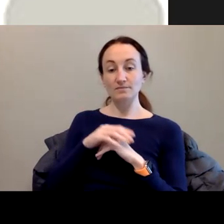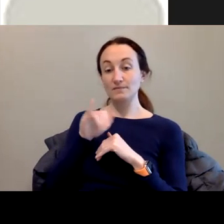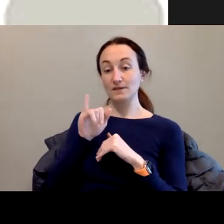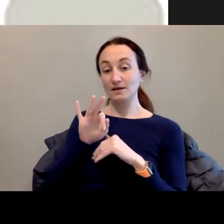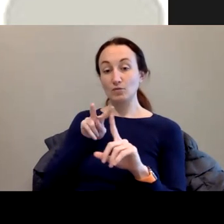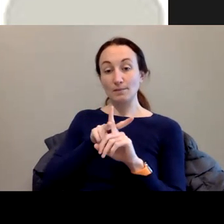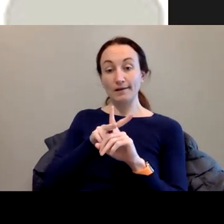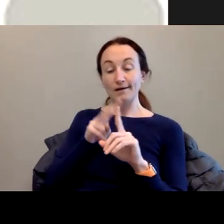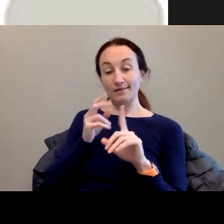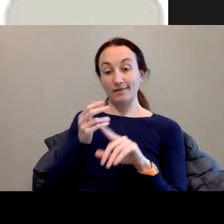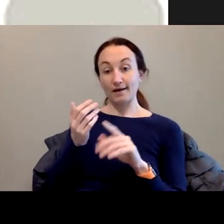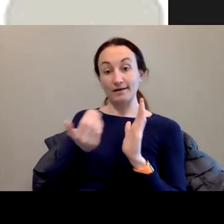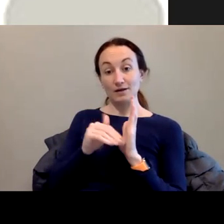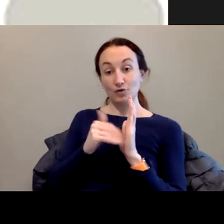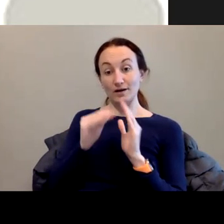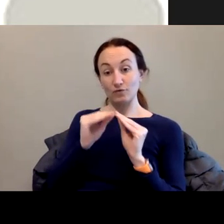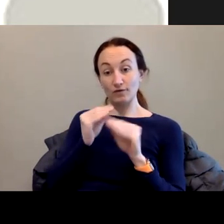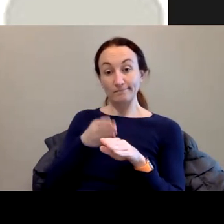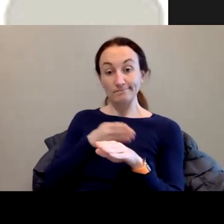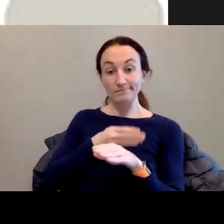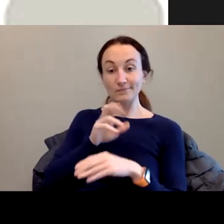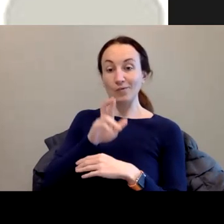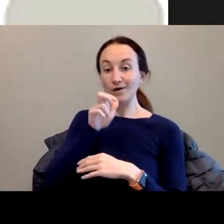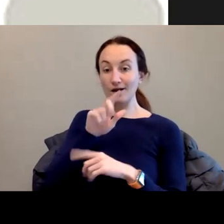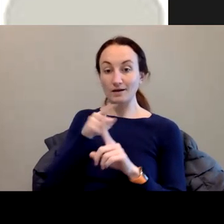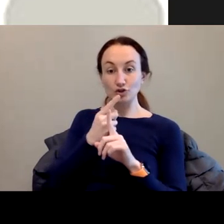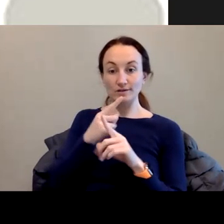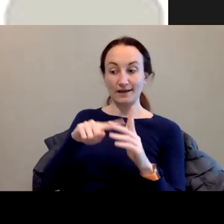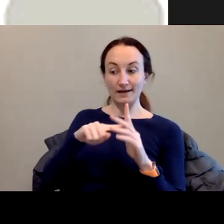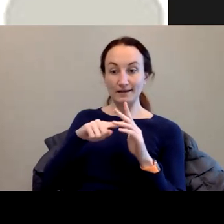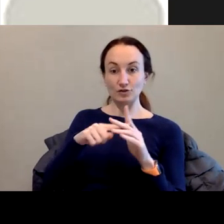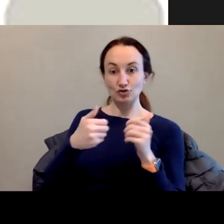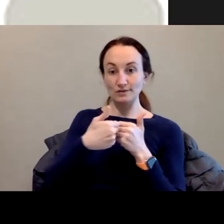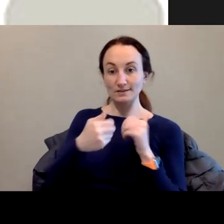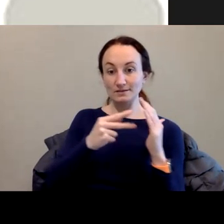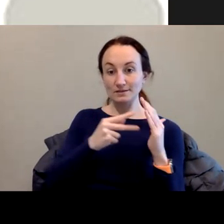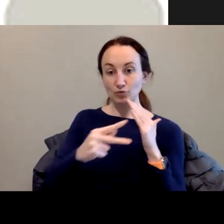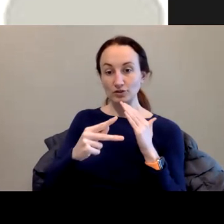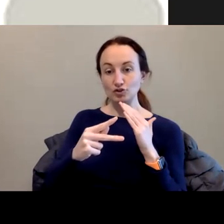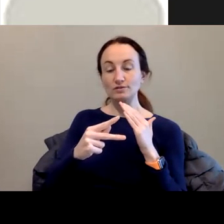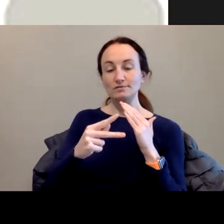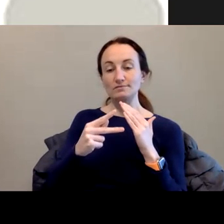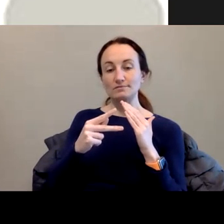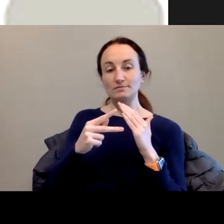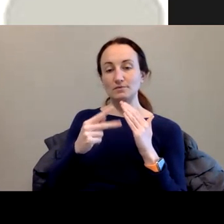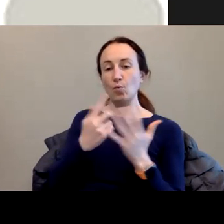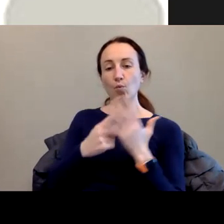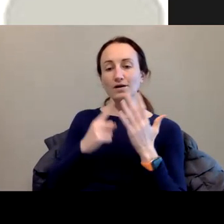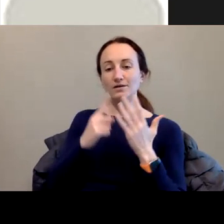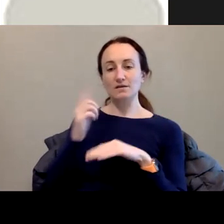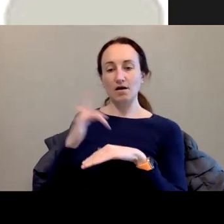this iterative refinements or not just doing this initial distance prediction, what's the